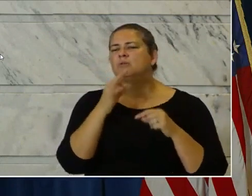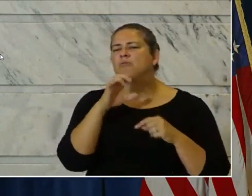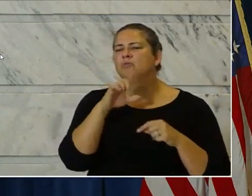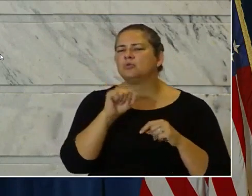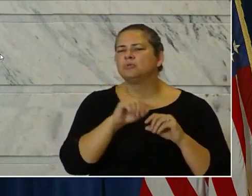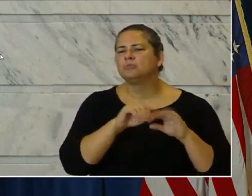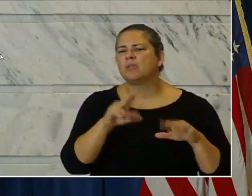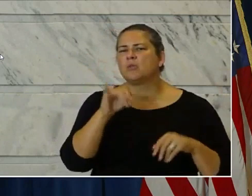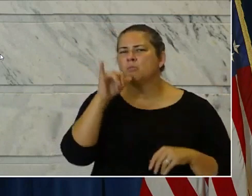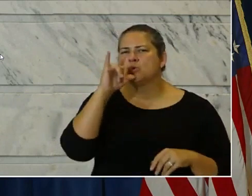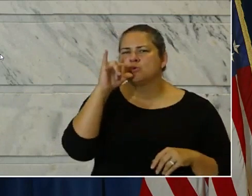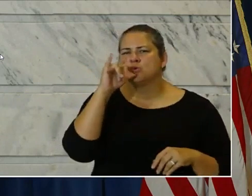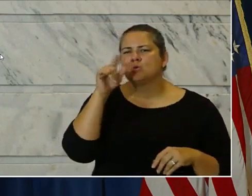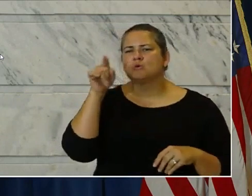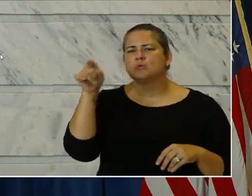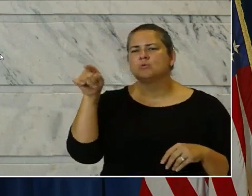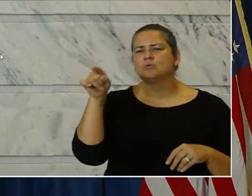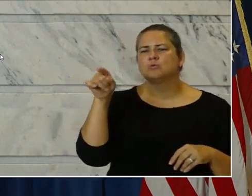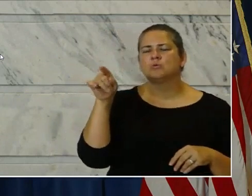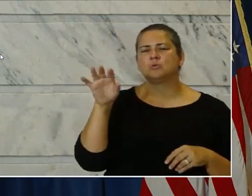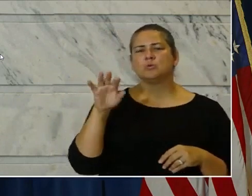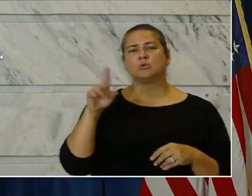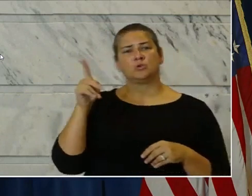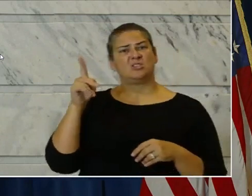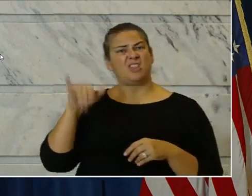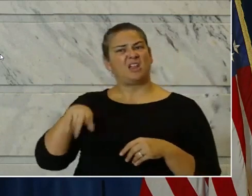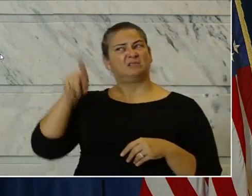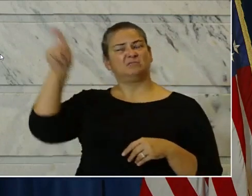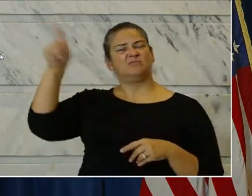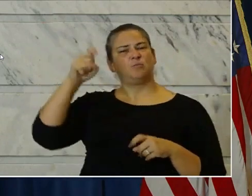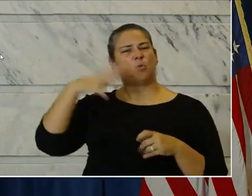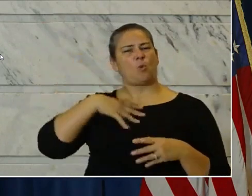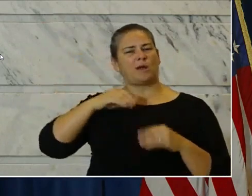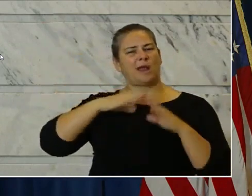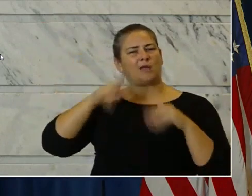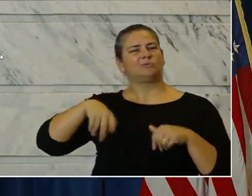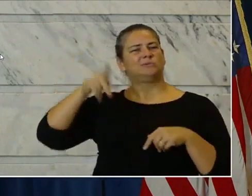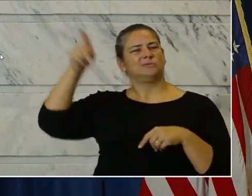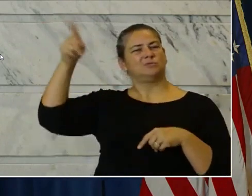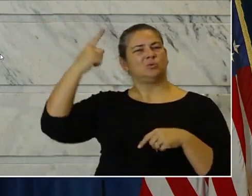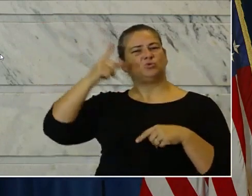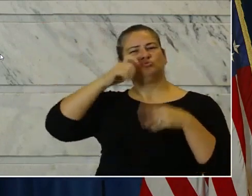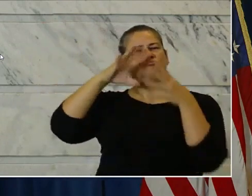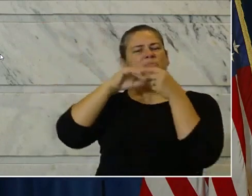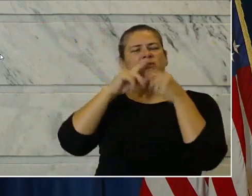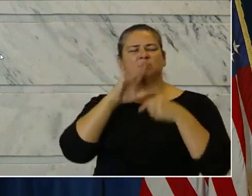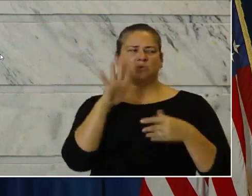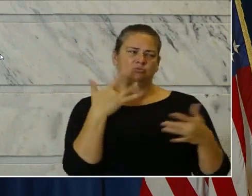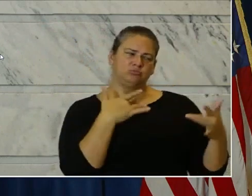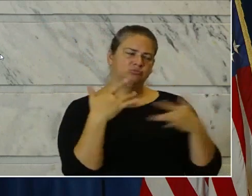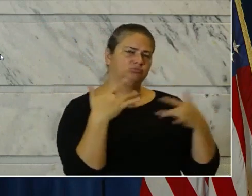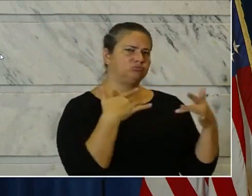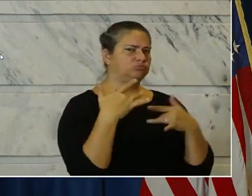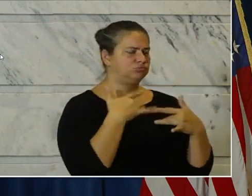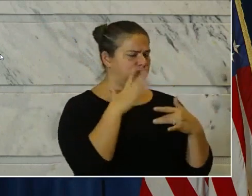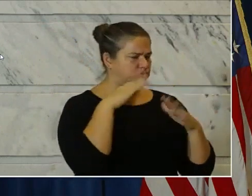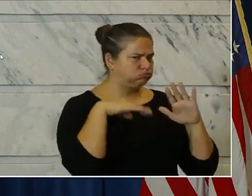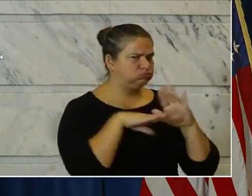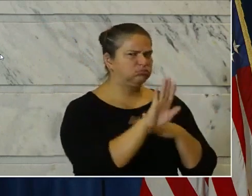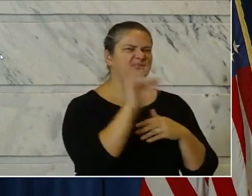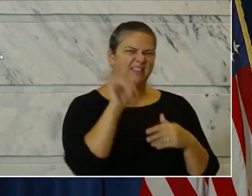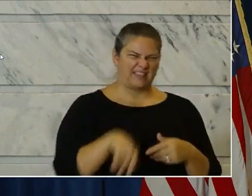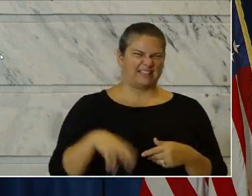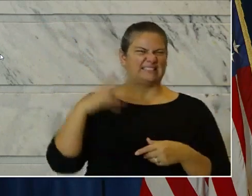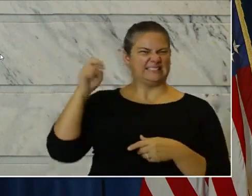He said that he was really disturbed by Florida easing the restrictions completely. Given the state of the virus in Kentucky, talking about